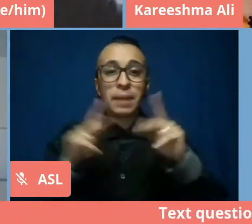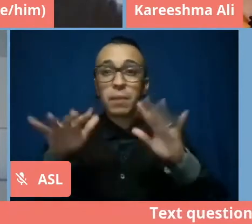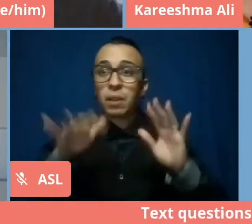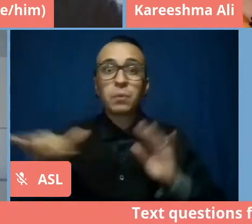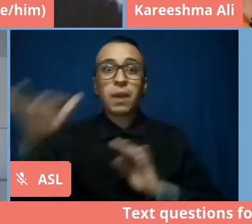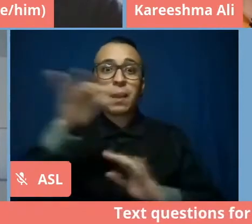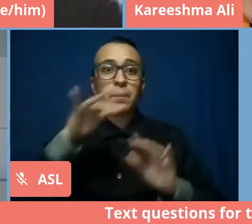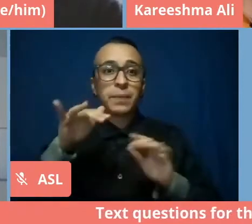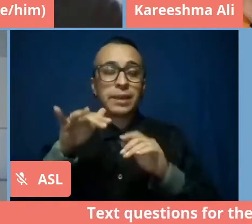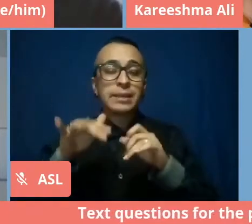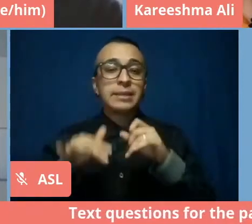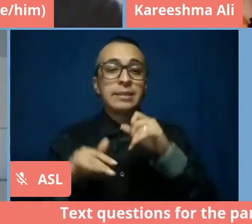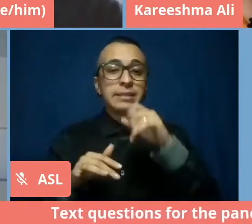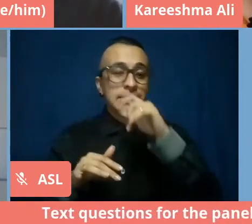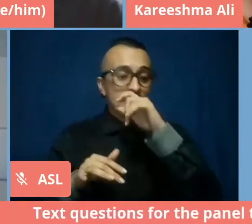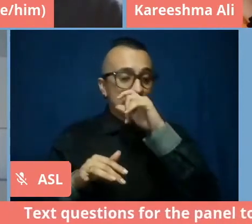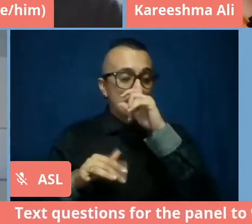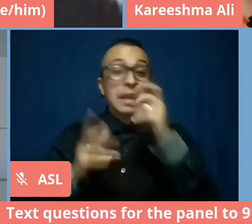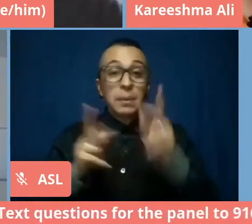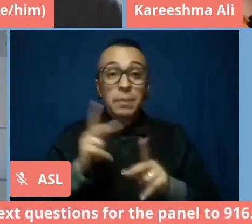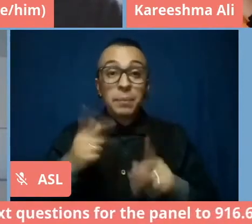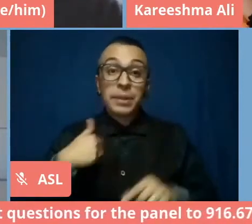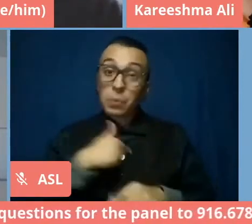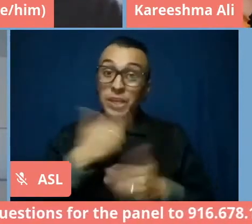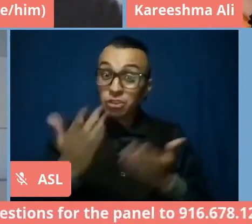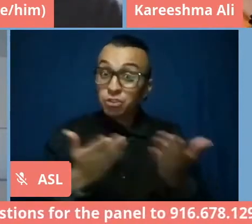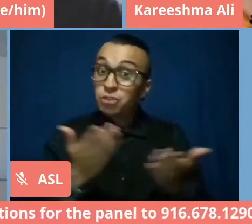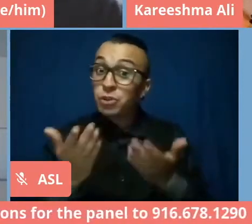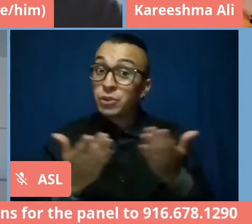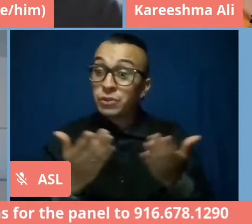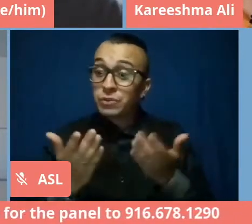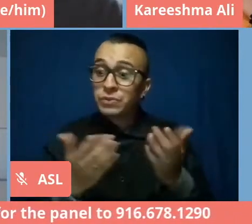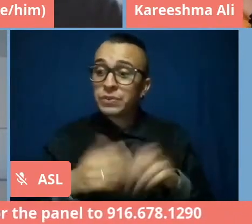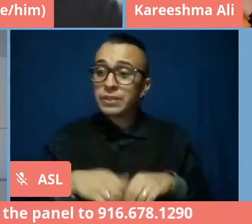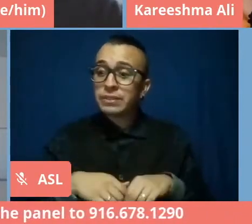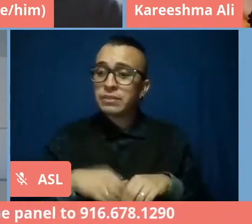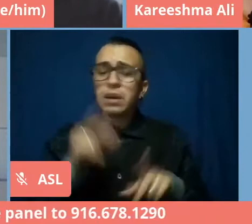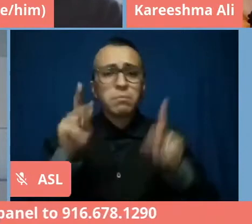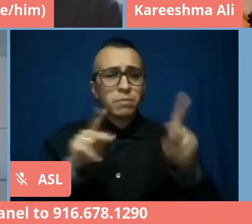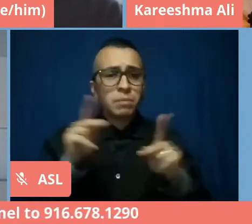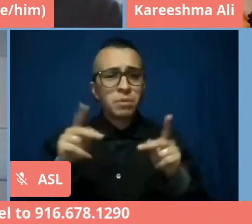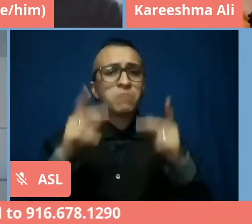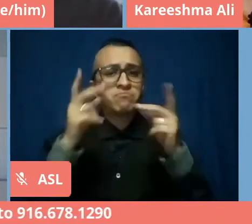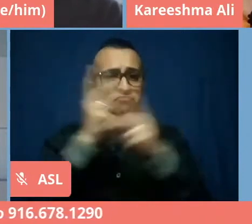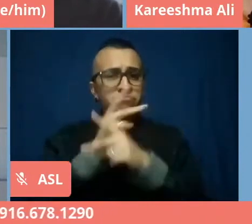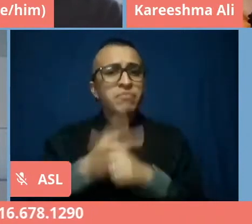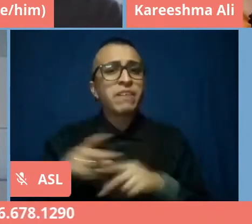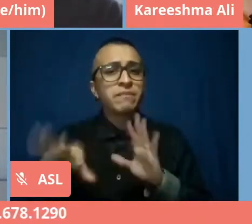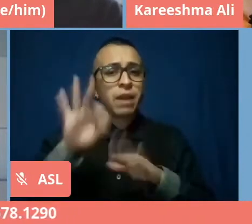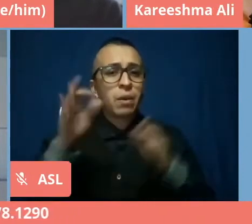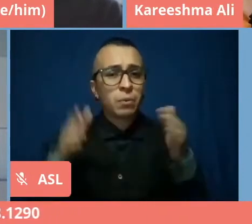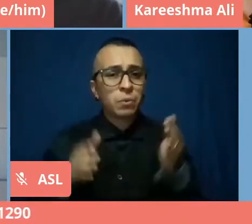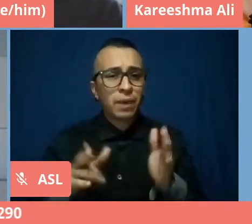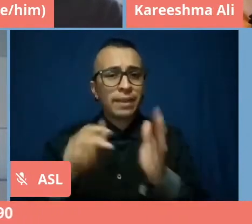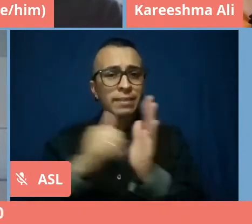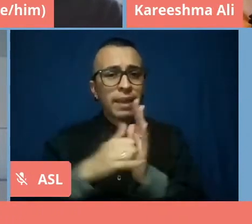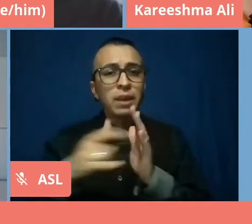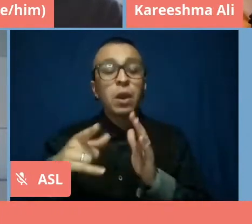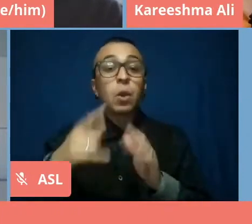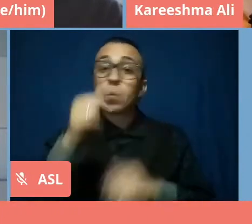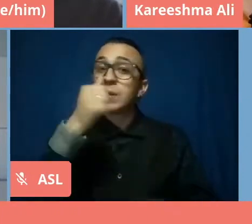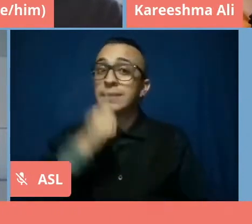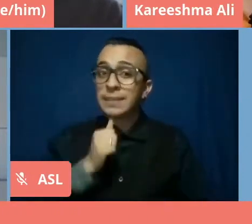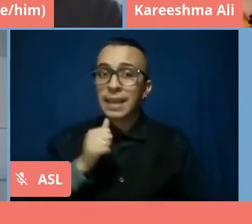and the people that we serve, and people have found a way. Resiliency is a mechanism